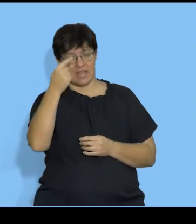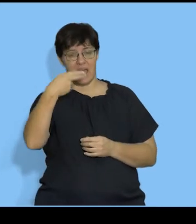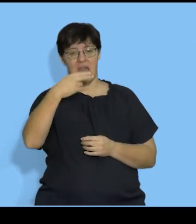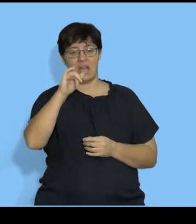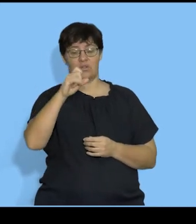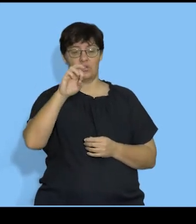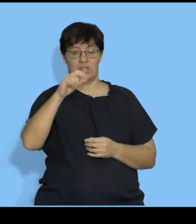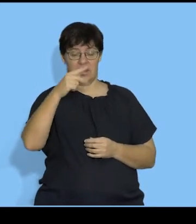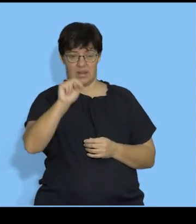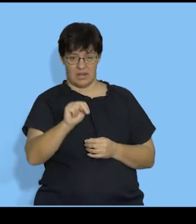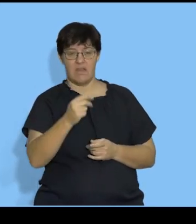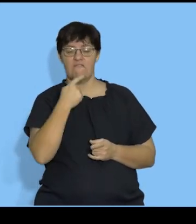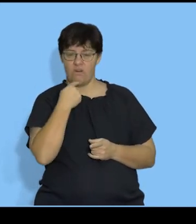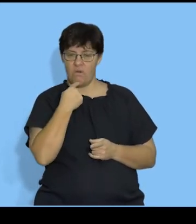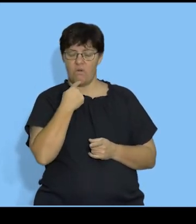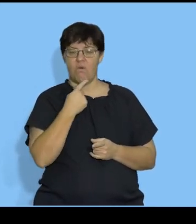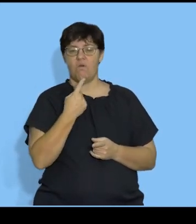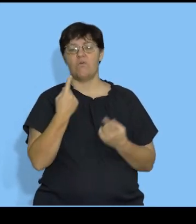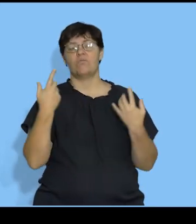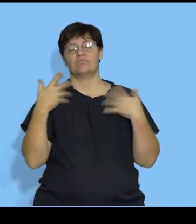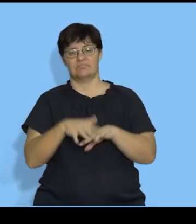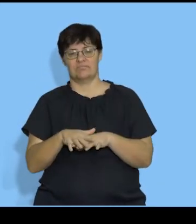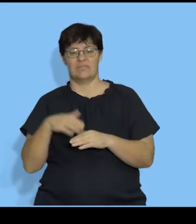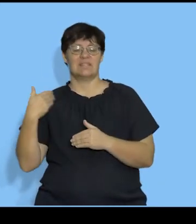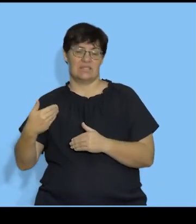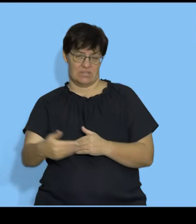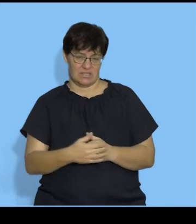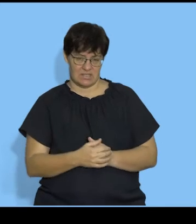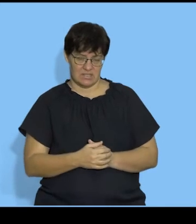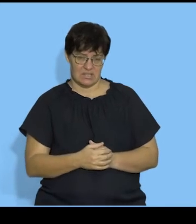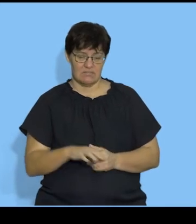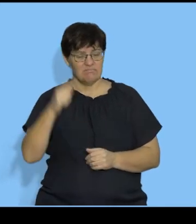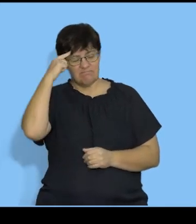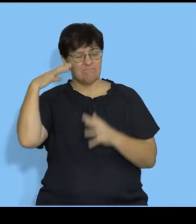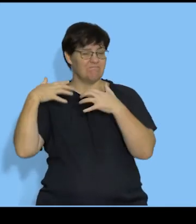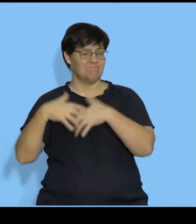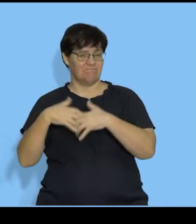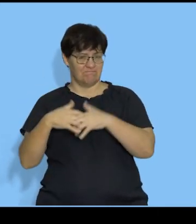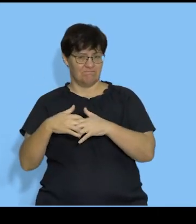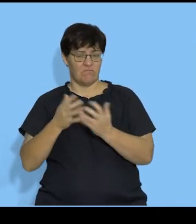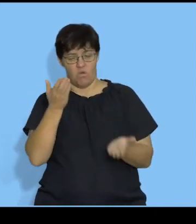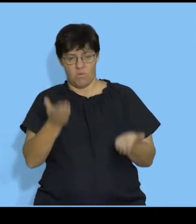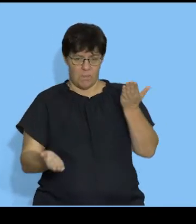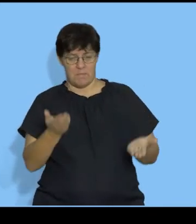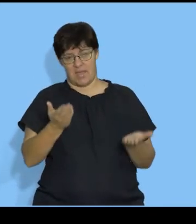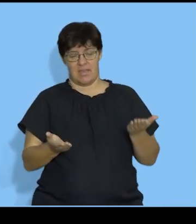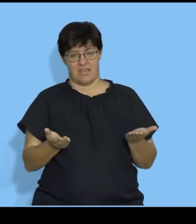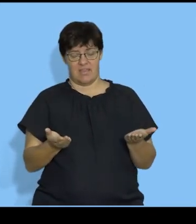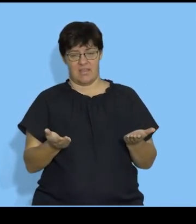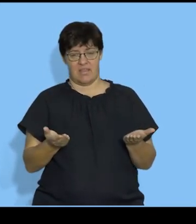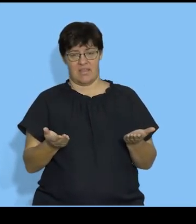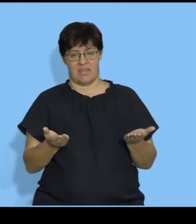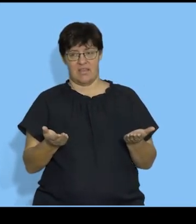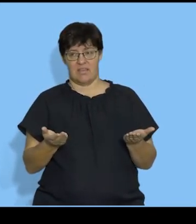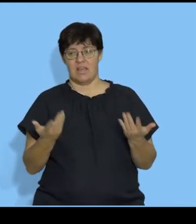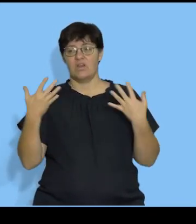reactivity series. But then these are some of the, the thinking in terms of comparison of the reactivity series, which